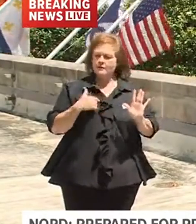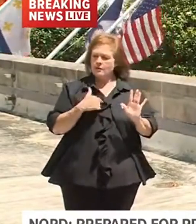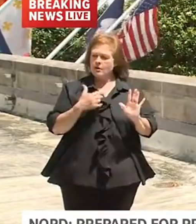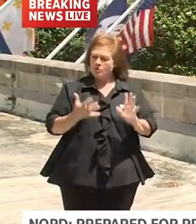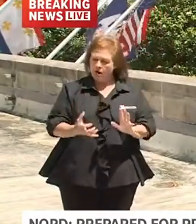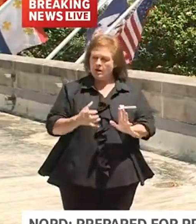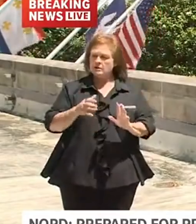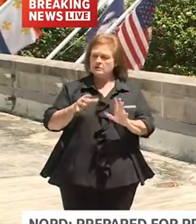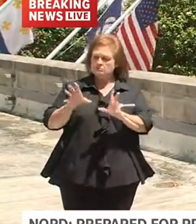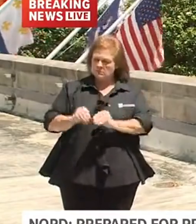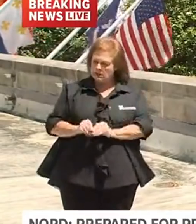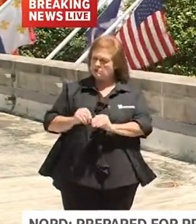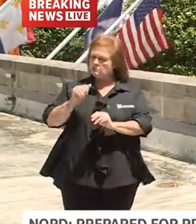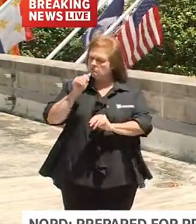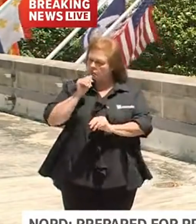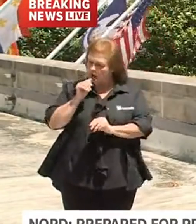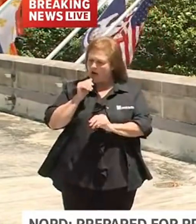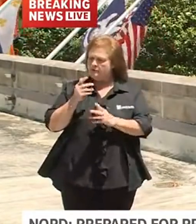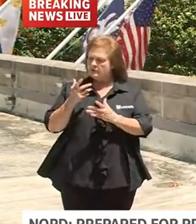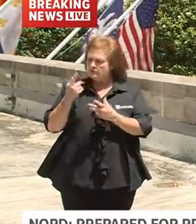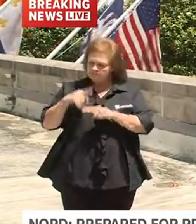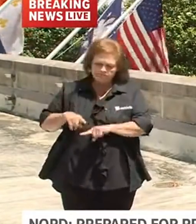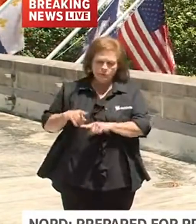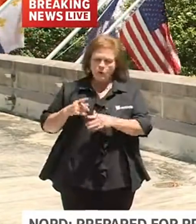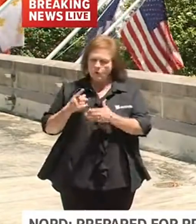forward, together as a community?